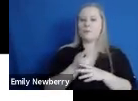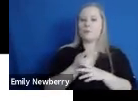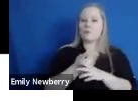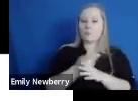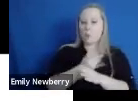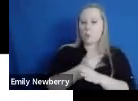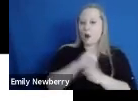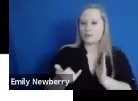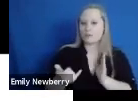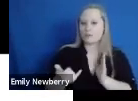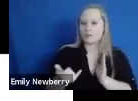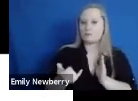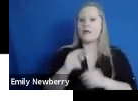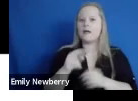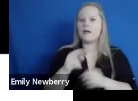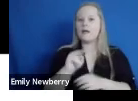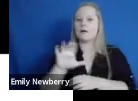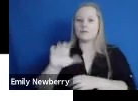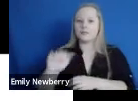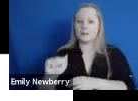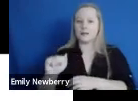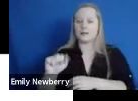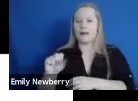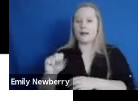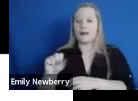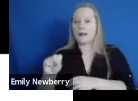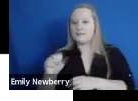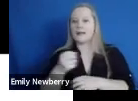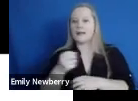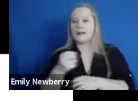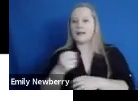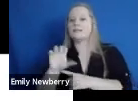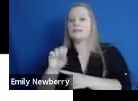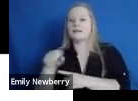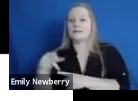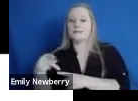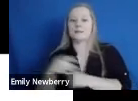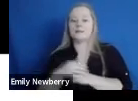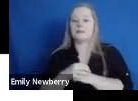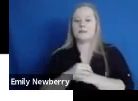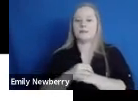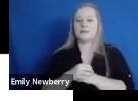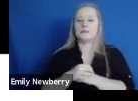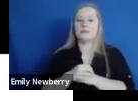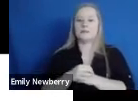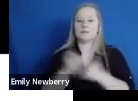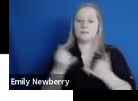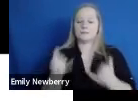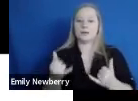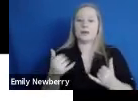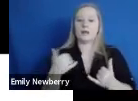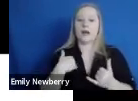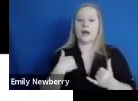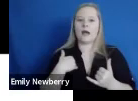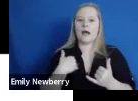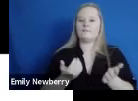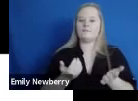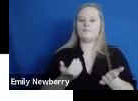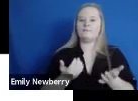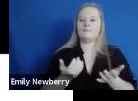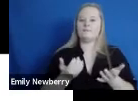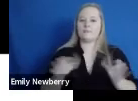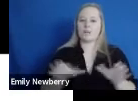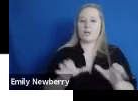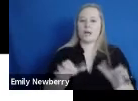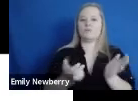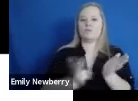NRCS and also the FSA on some programs. So right now we have, we currently have an active contract with the